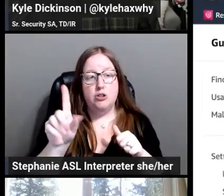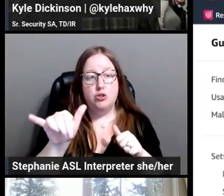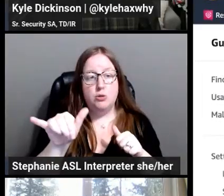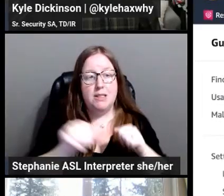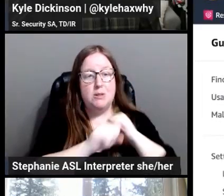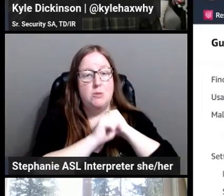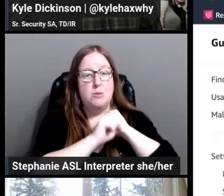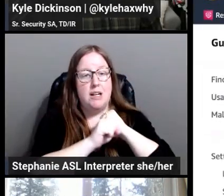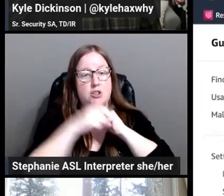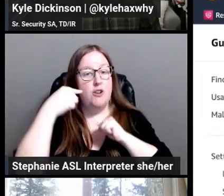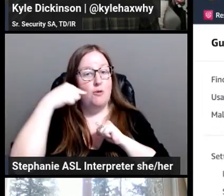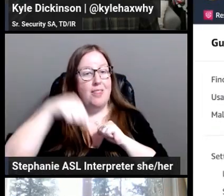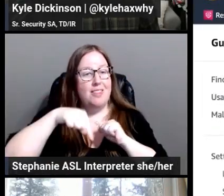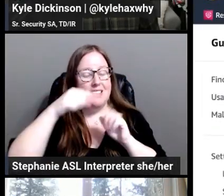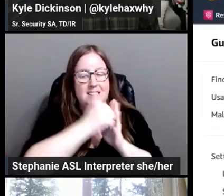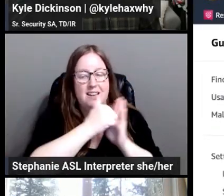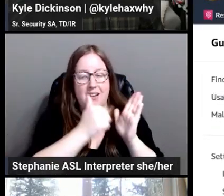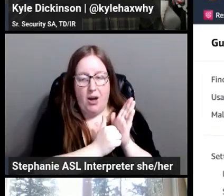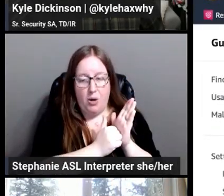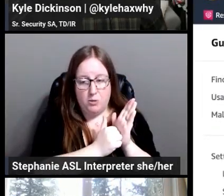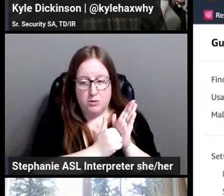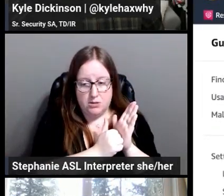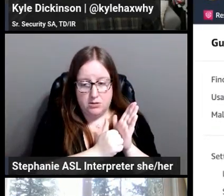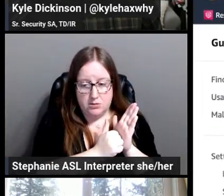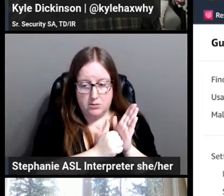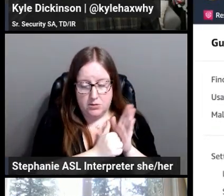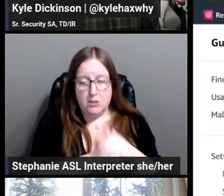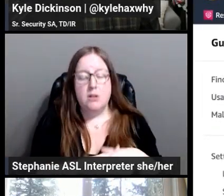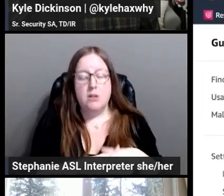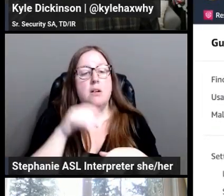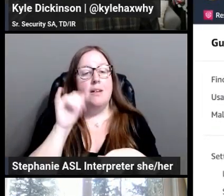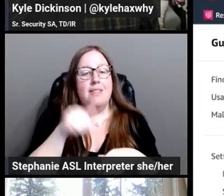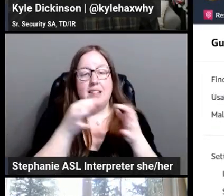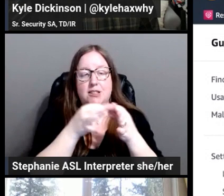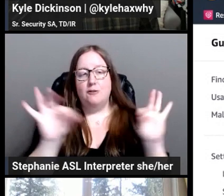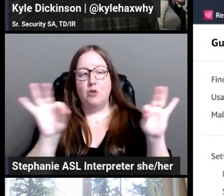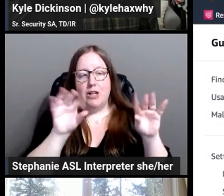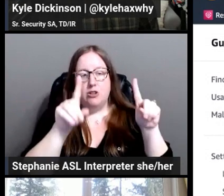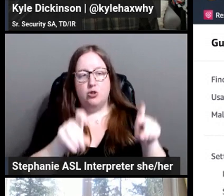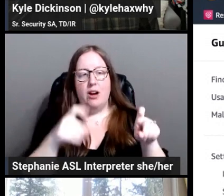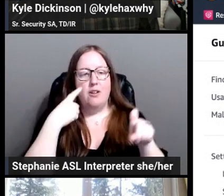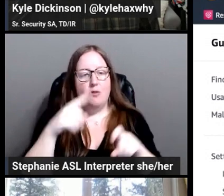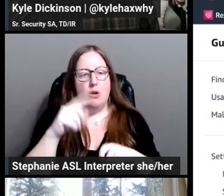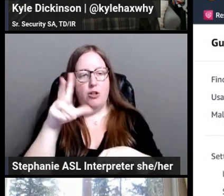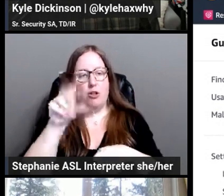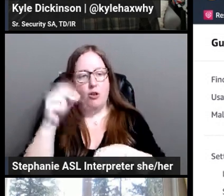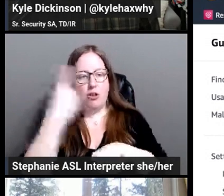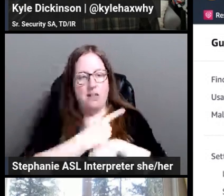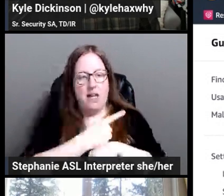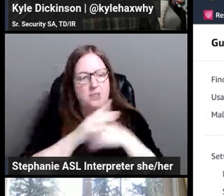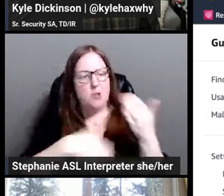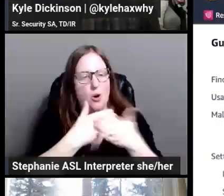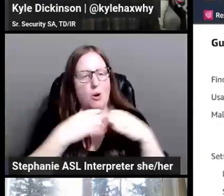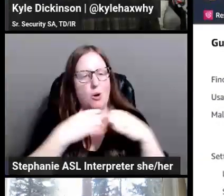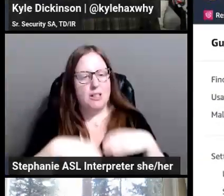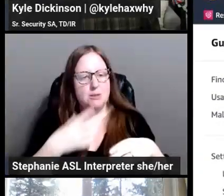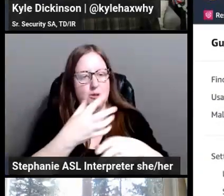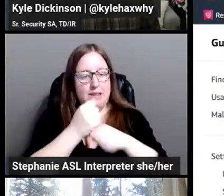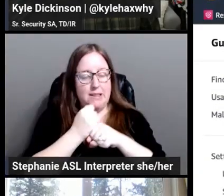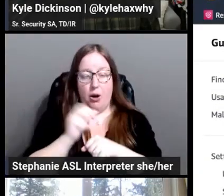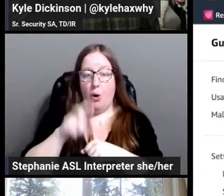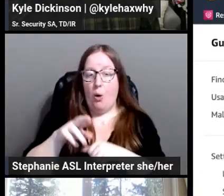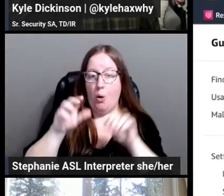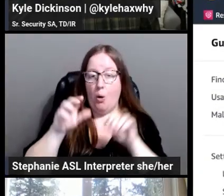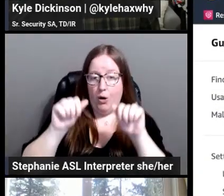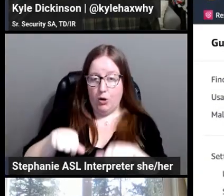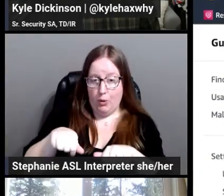for this account, okay, which is free trial for 30 days, which all customers get. Or you can enable it